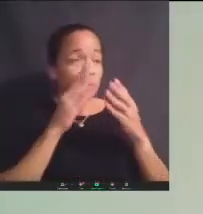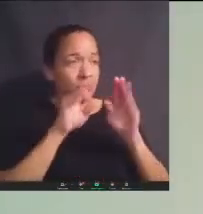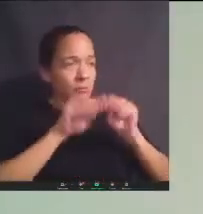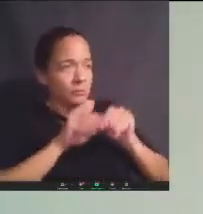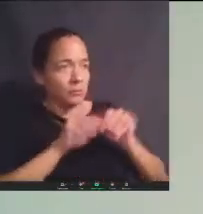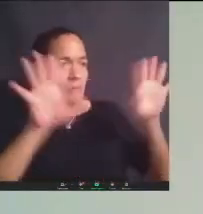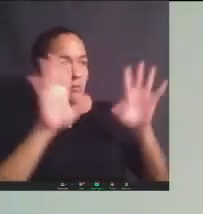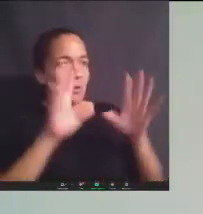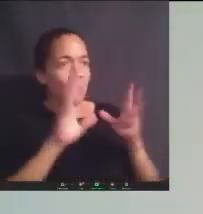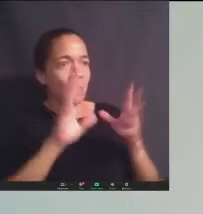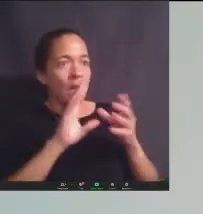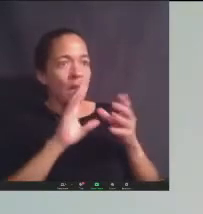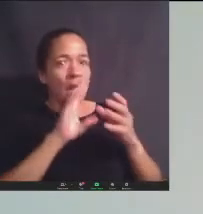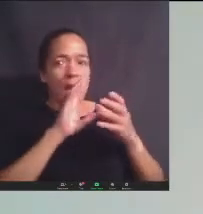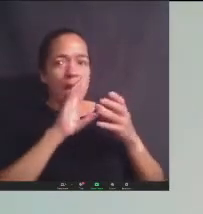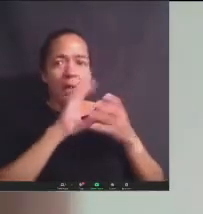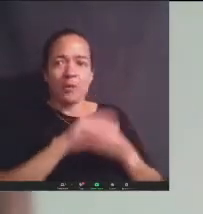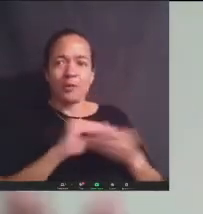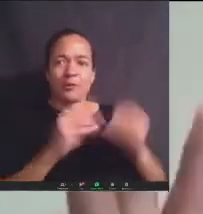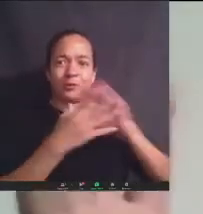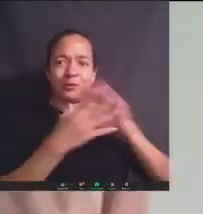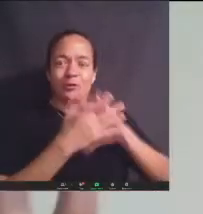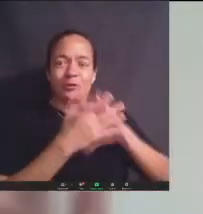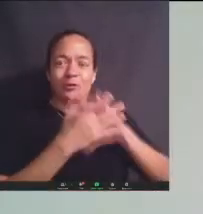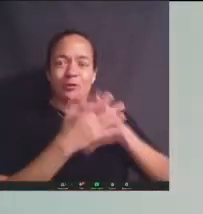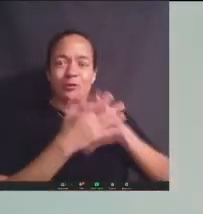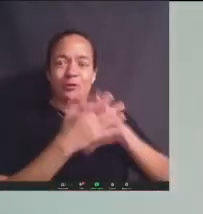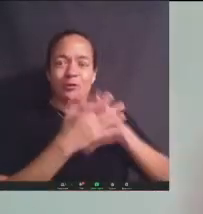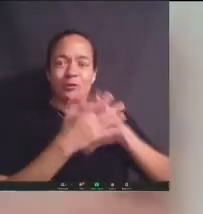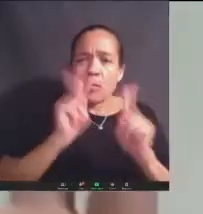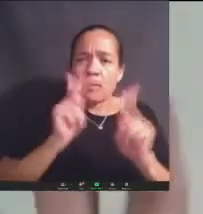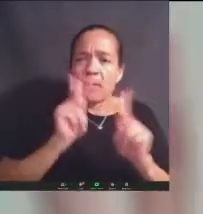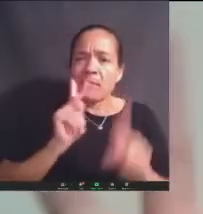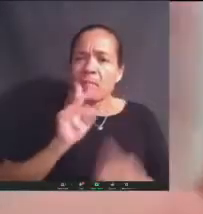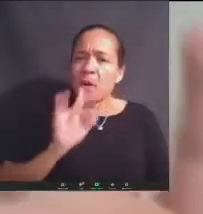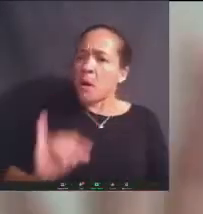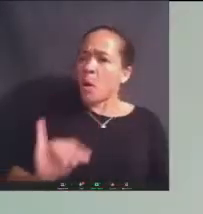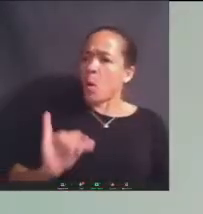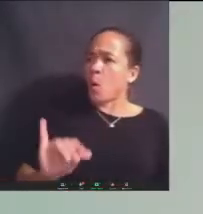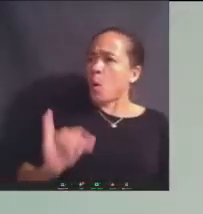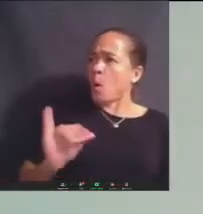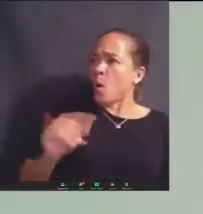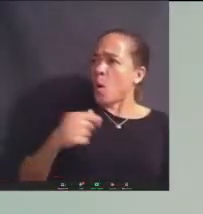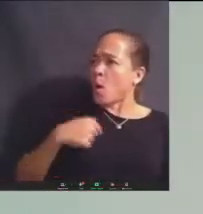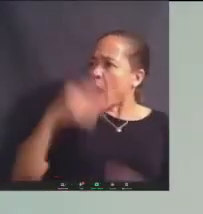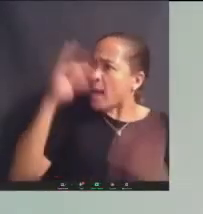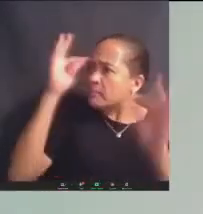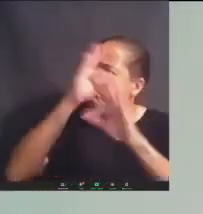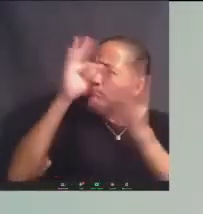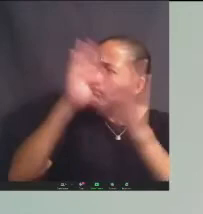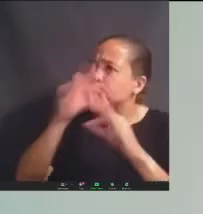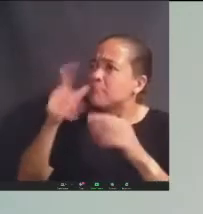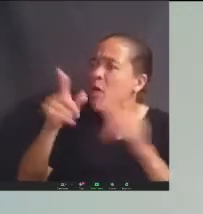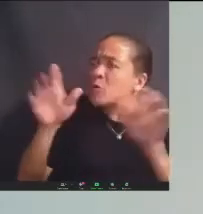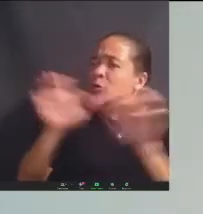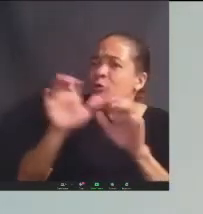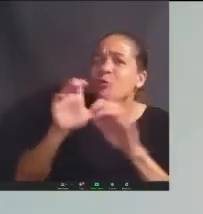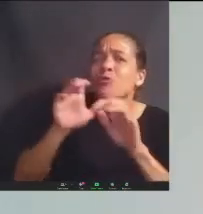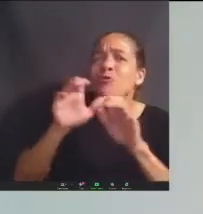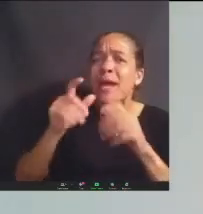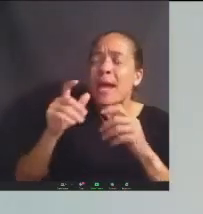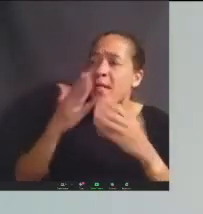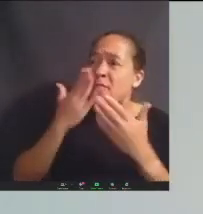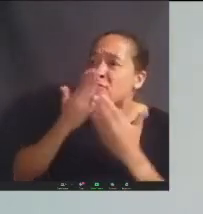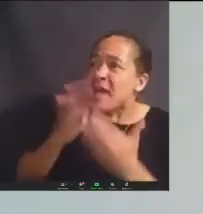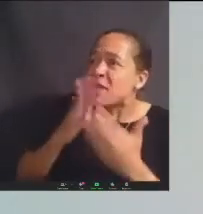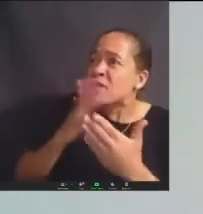heroes, we expected local people to be like, wow, I didn't know all this great stuff. Like, thanks for, giving us a new insight around Black men. And instead, what we got back